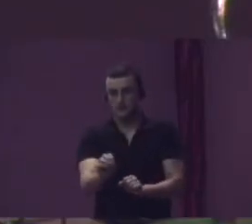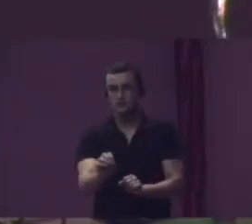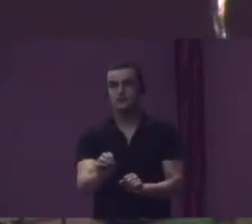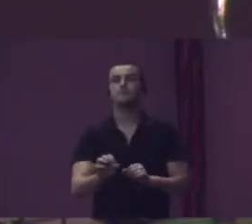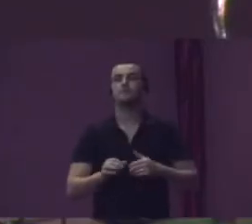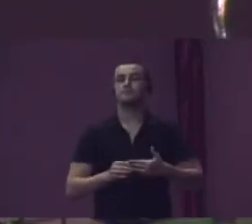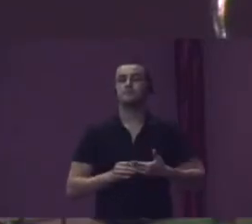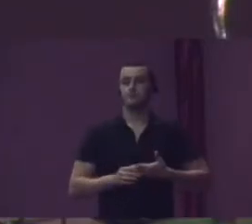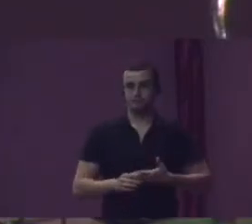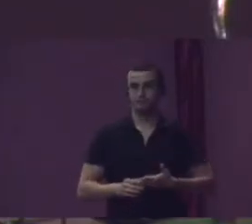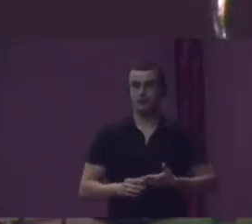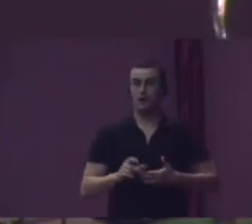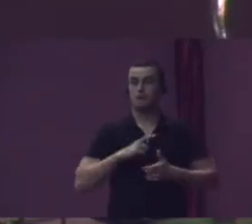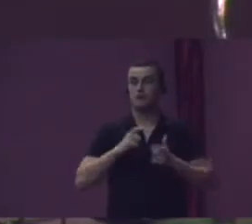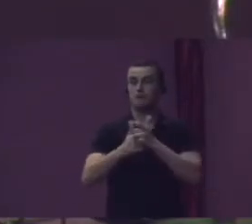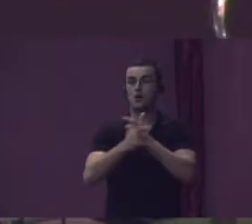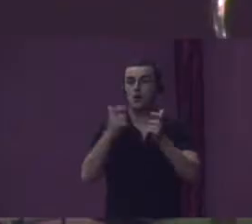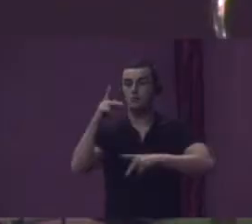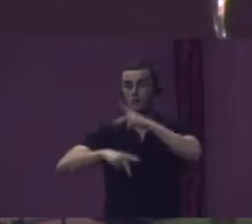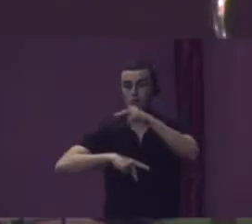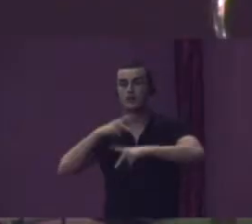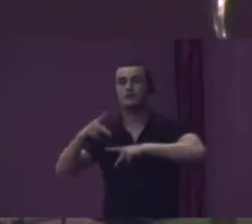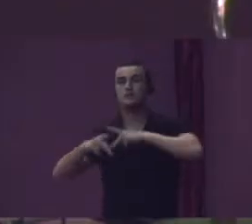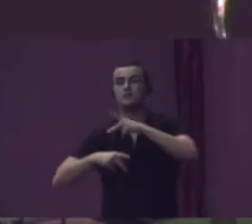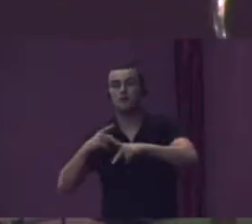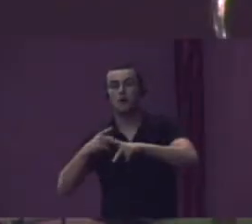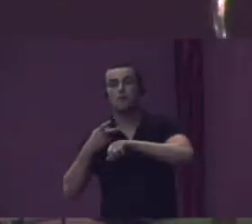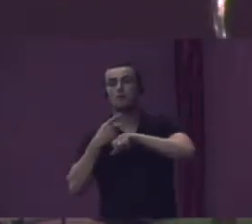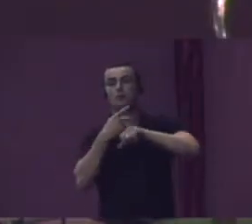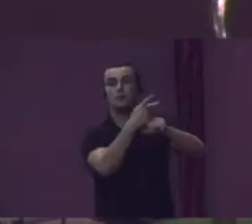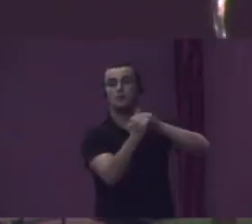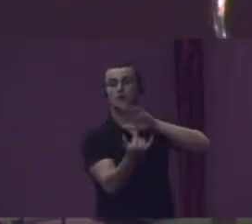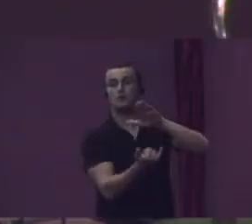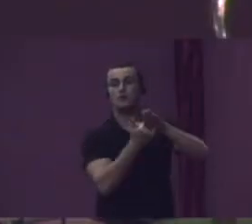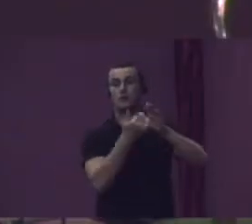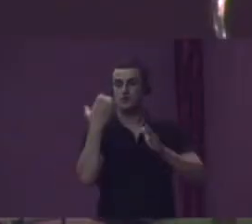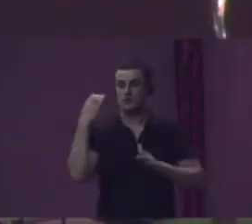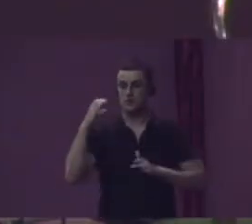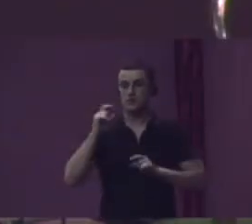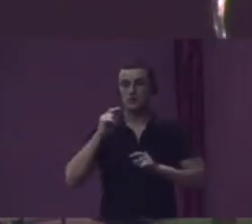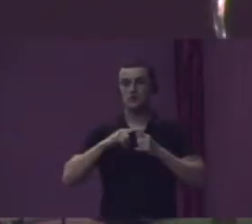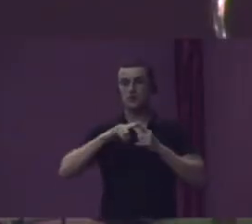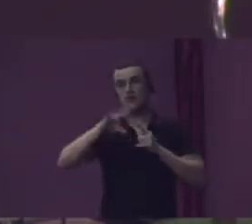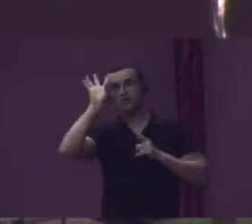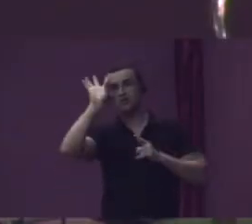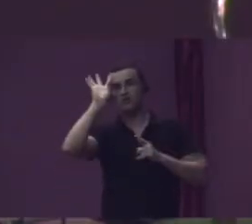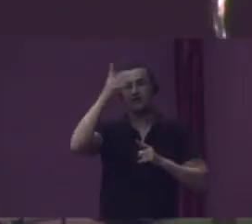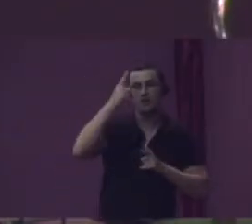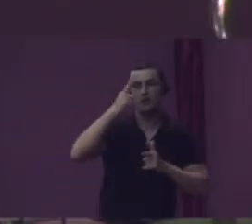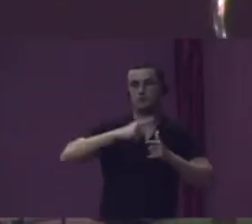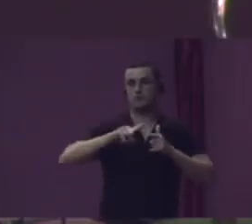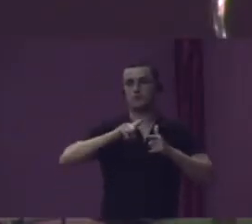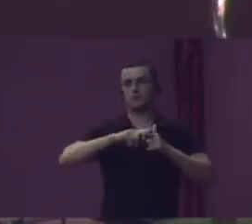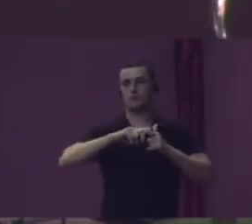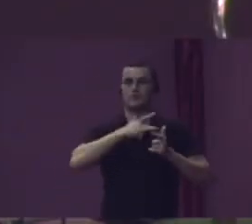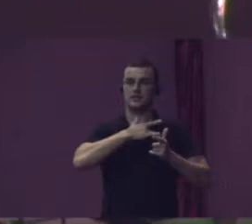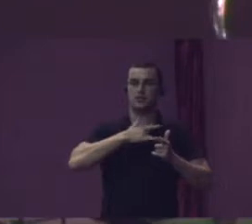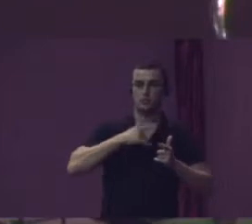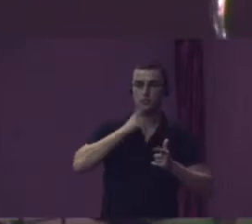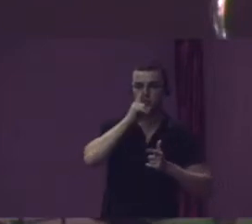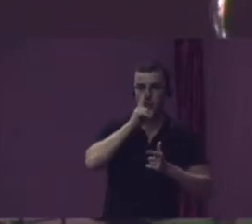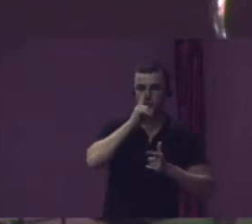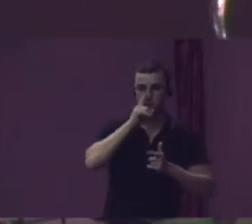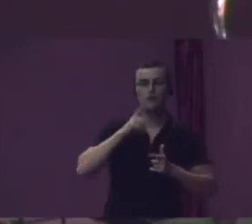to health and risk. Accordingly, mothers moved to hospital settings where expert science and regulations were at